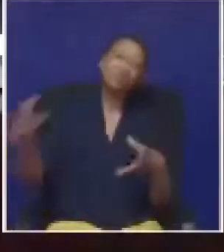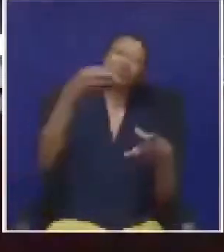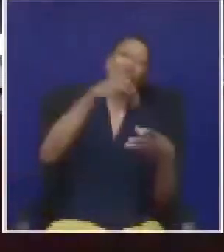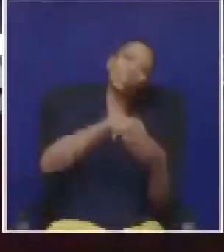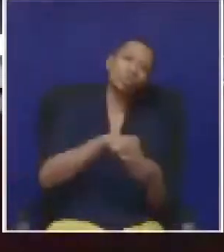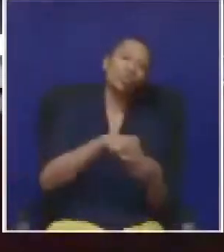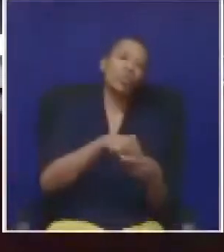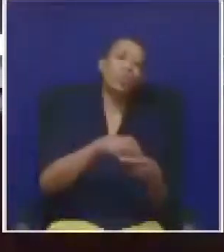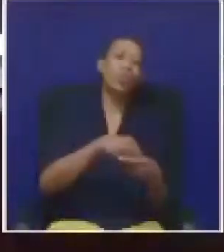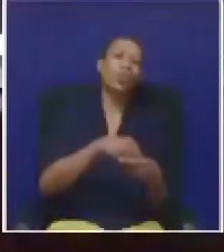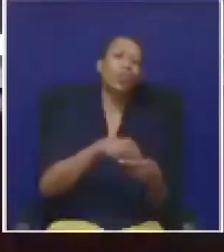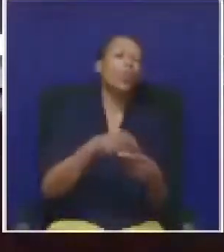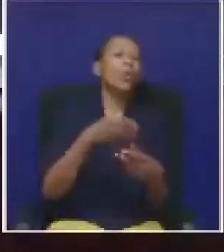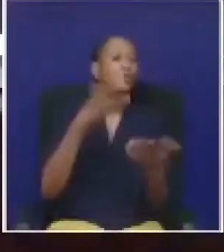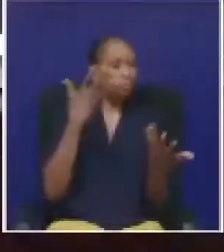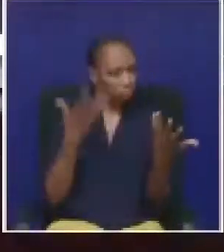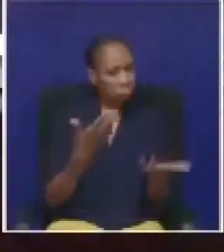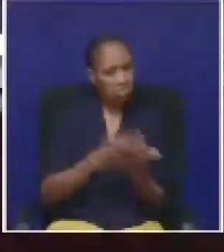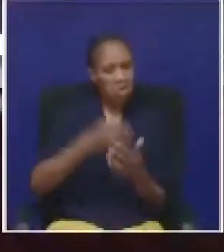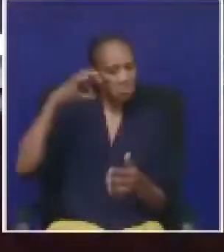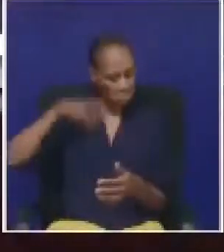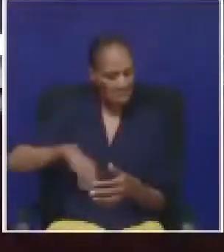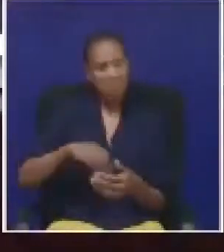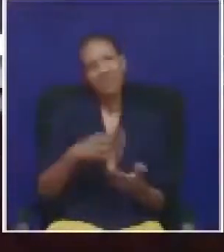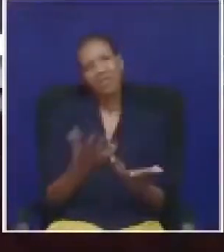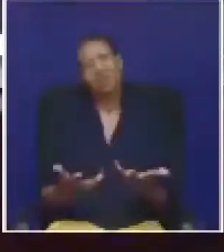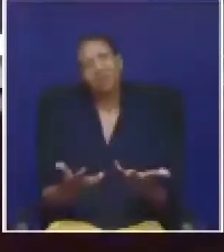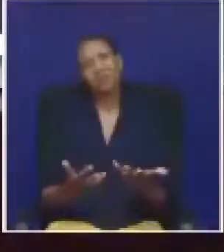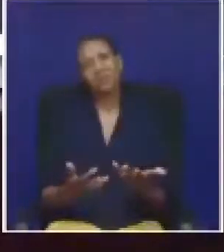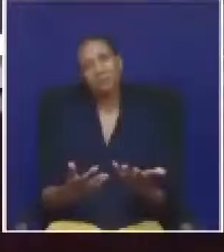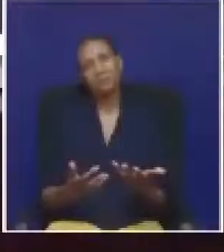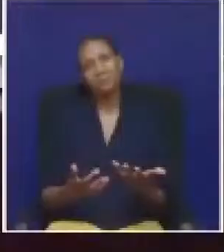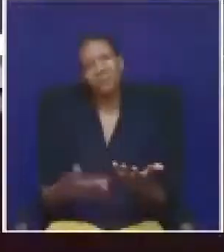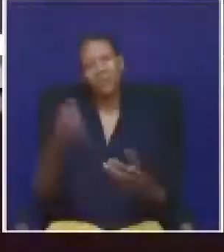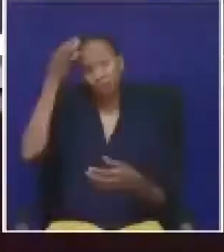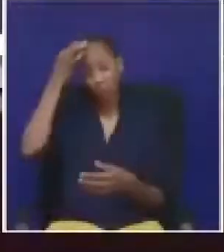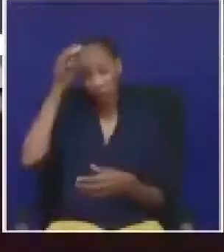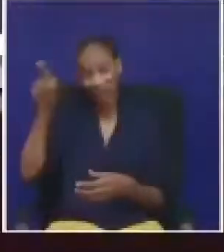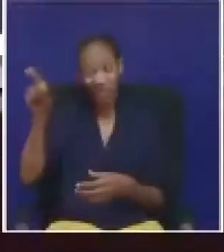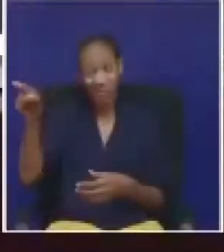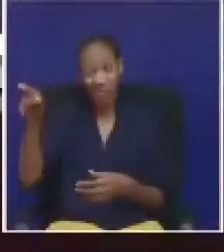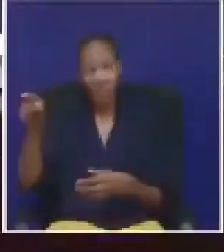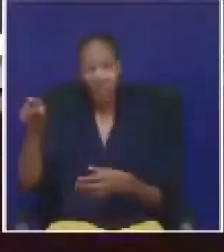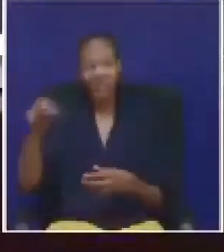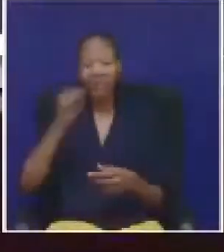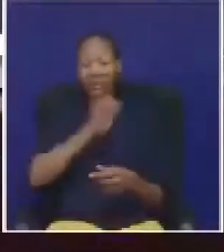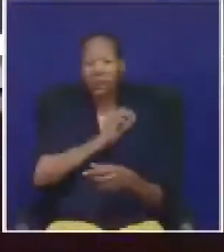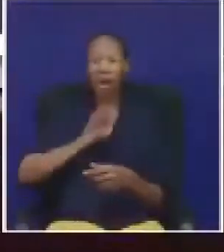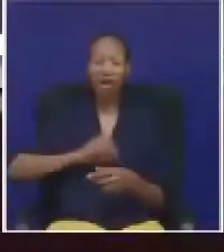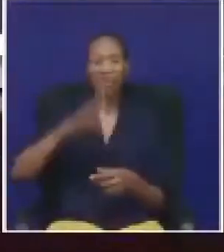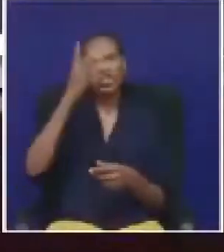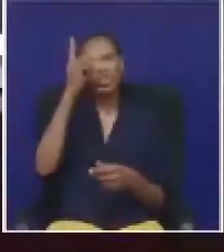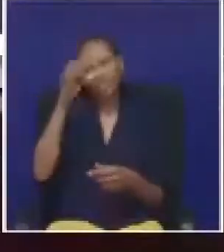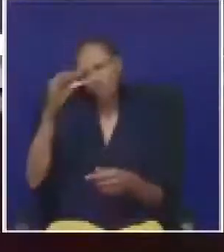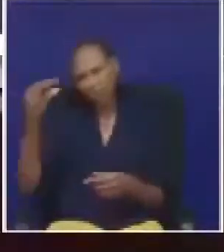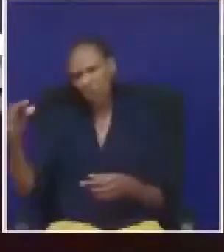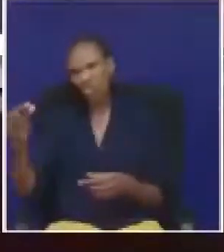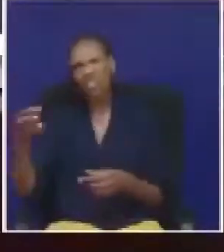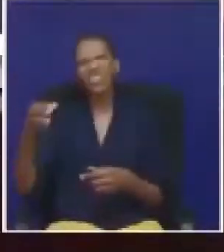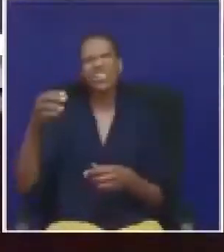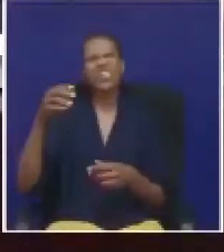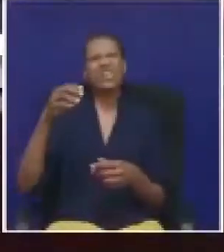this initiative to benefit from what we are doing. The government officials, the DGs, the